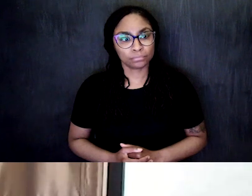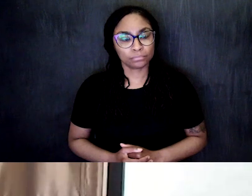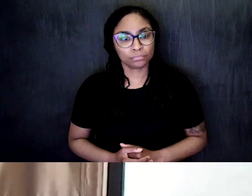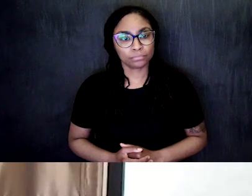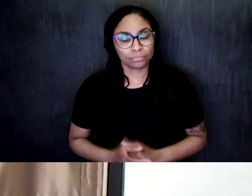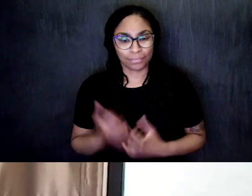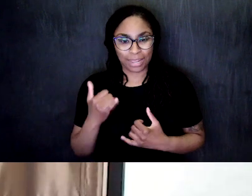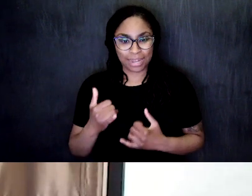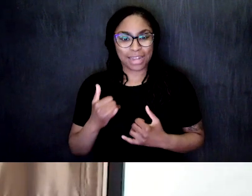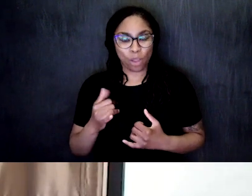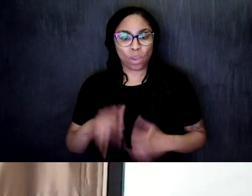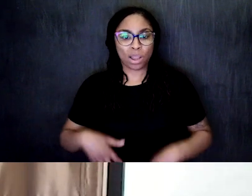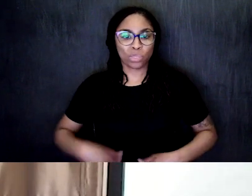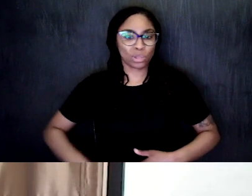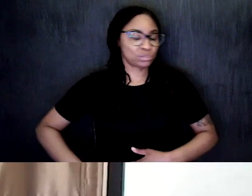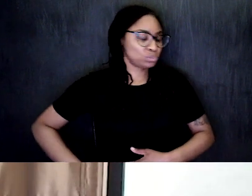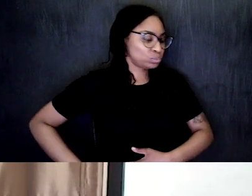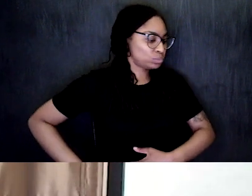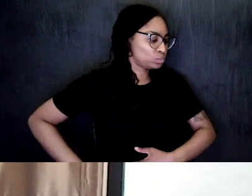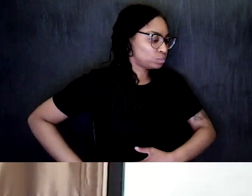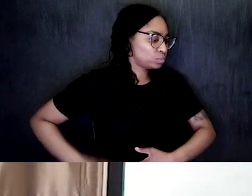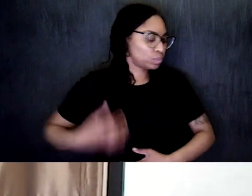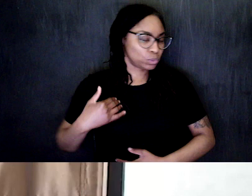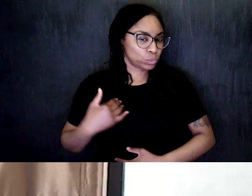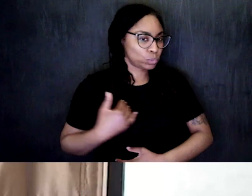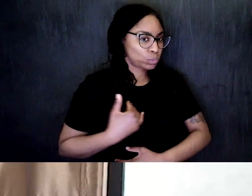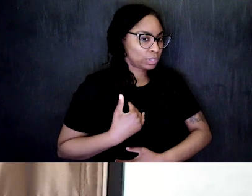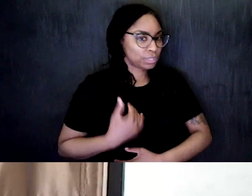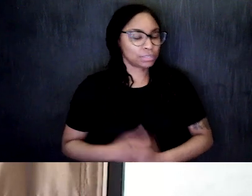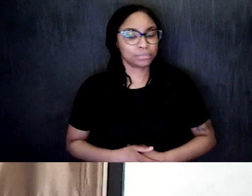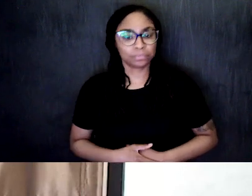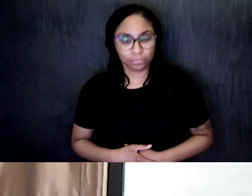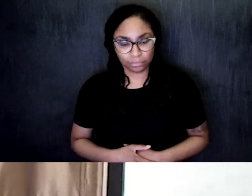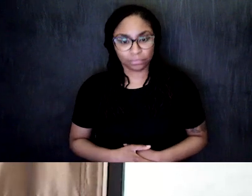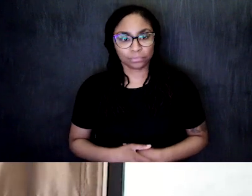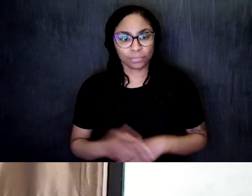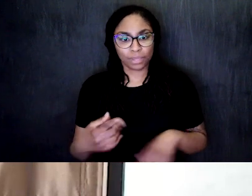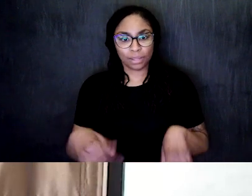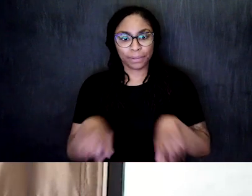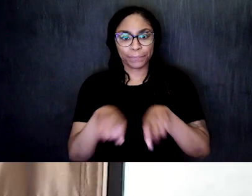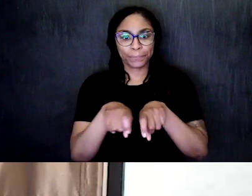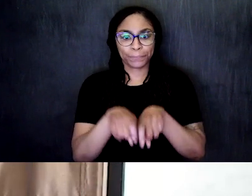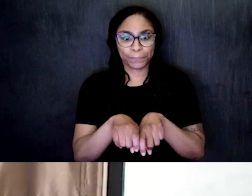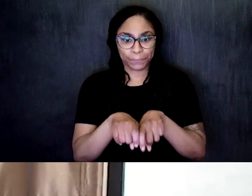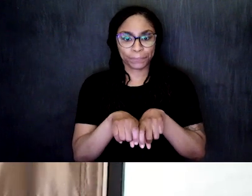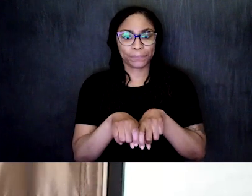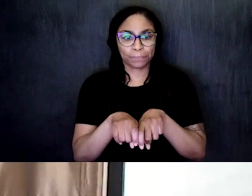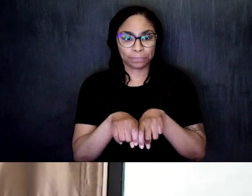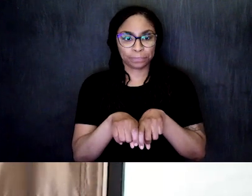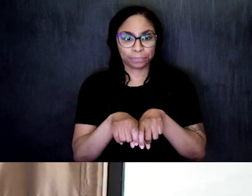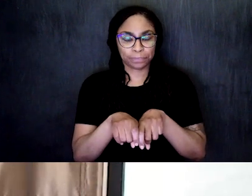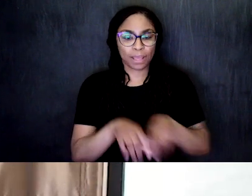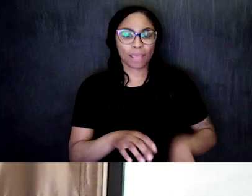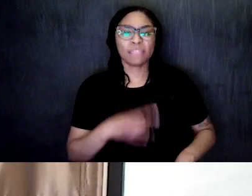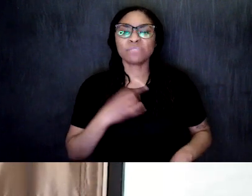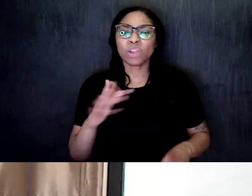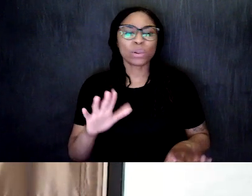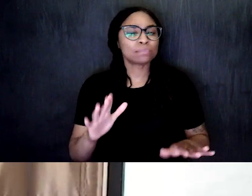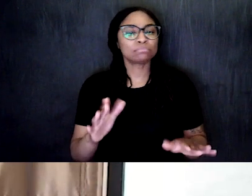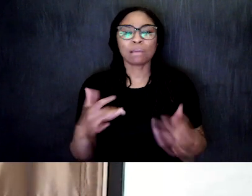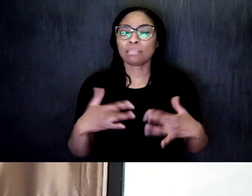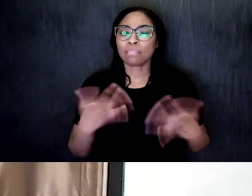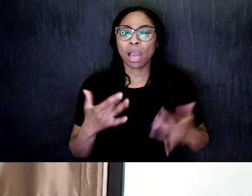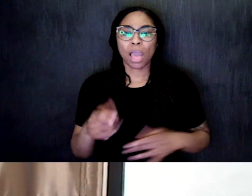We'll release that with a twist. We'll do 2 twists on the side. First, bringing the legs together and just a nice gentle twist to